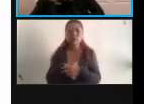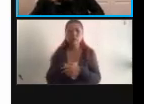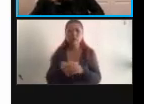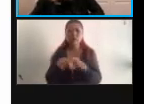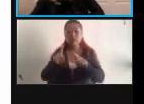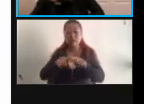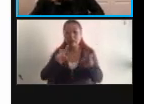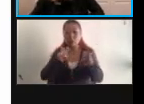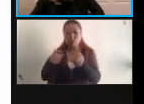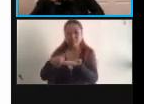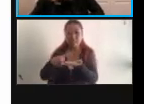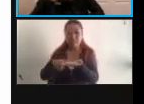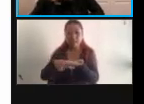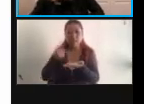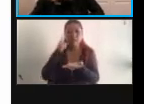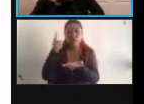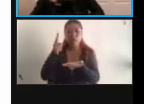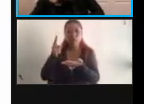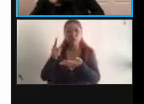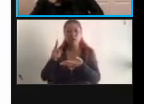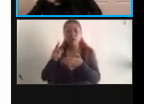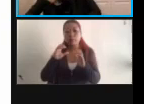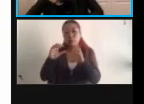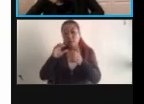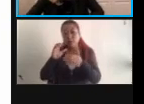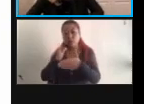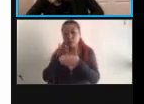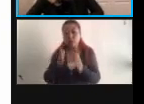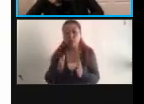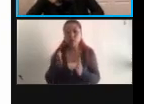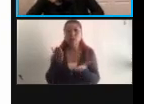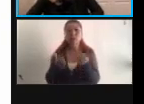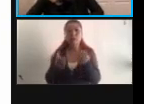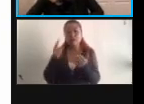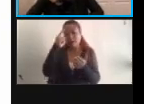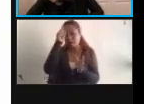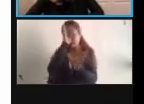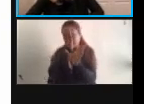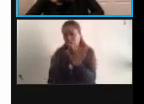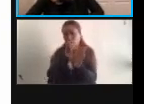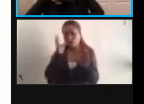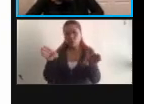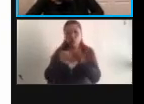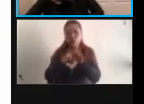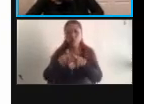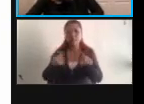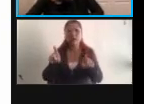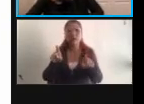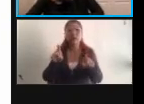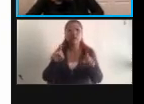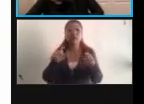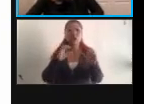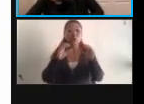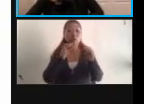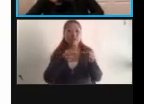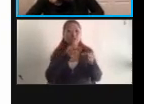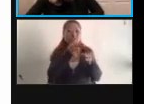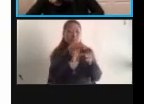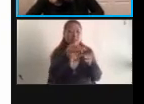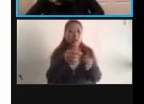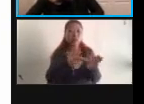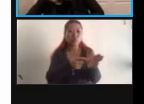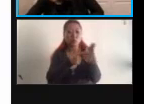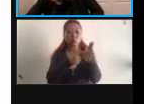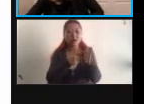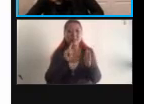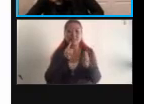preference for communication partners. Not only might there be psychological closing, but significant communication delays will likely require a fundamental